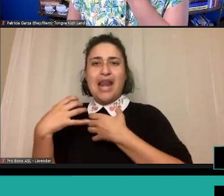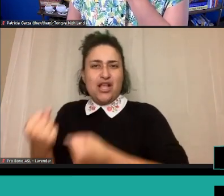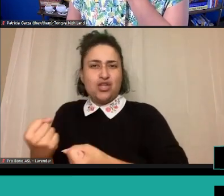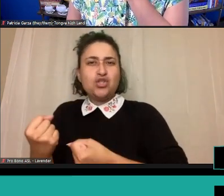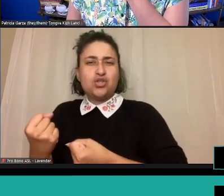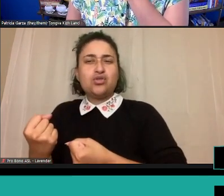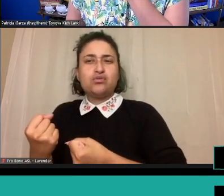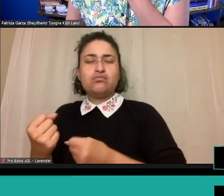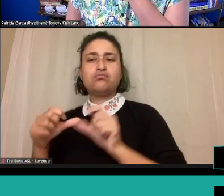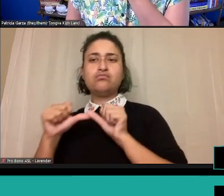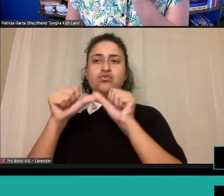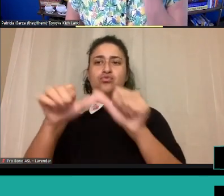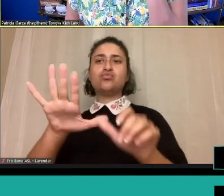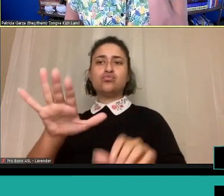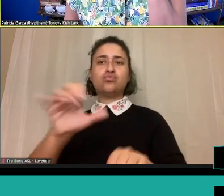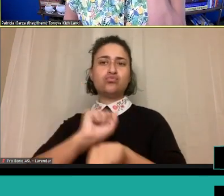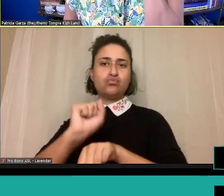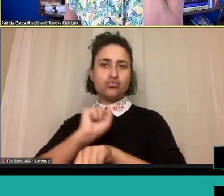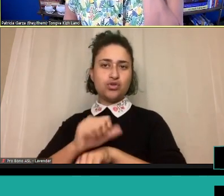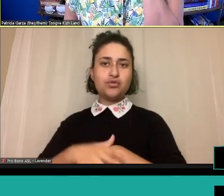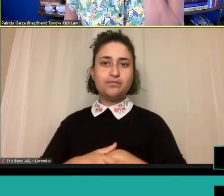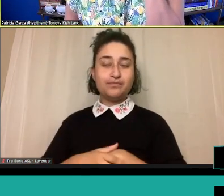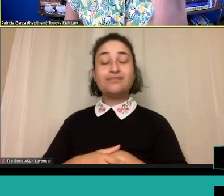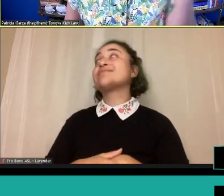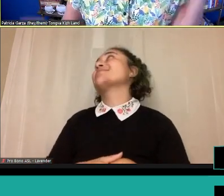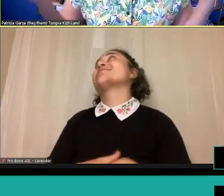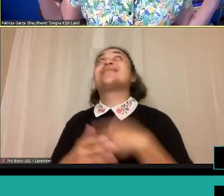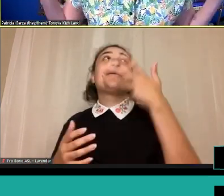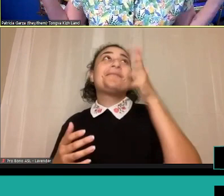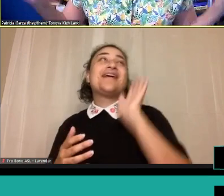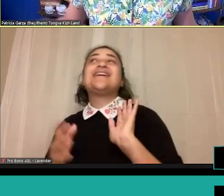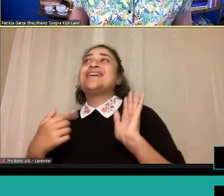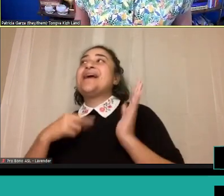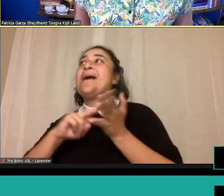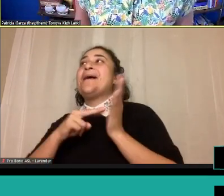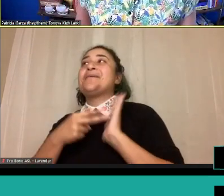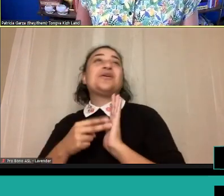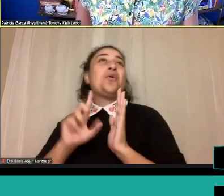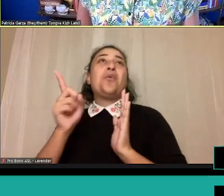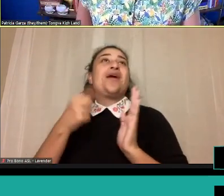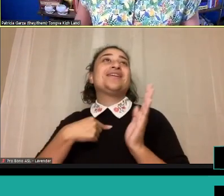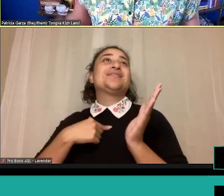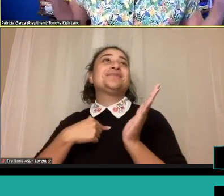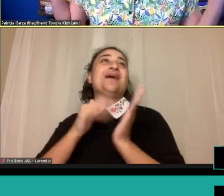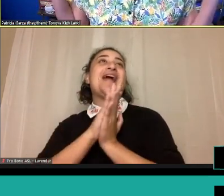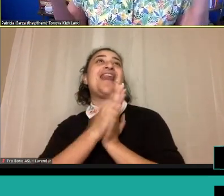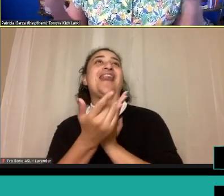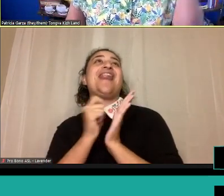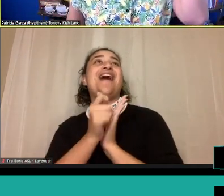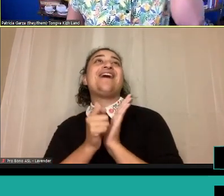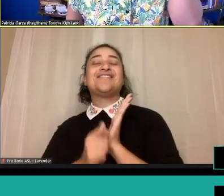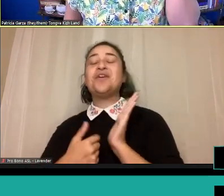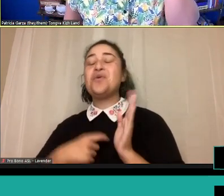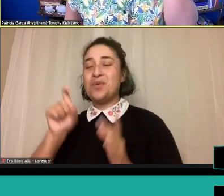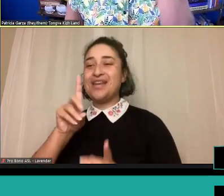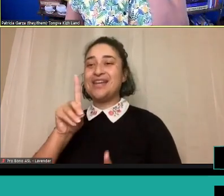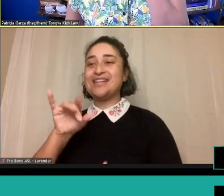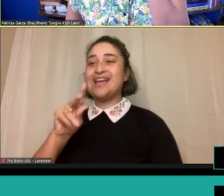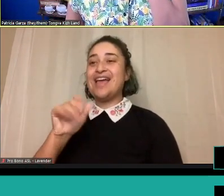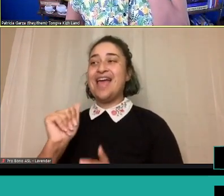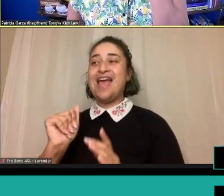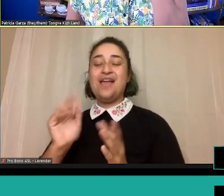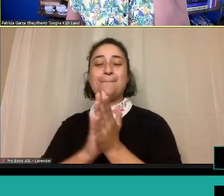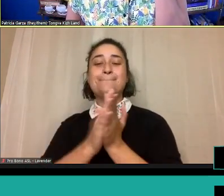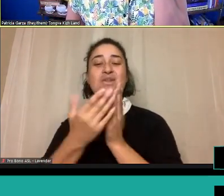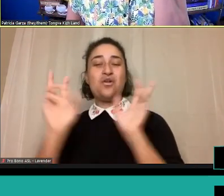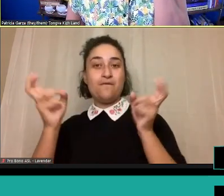career? Oh my gosh. I mean, where is my novel? You know, I mean, we need a Diane novel of quotes. There's